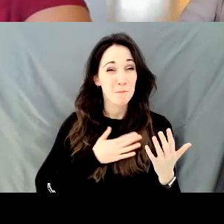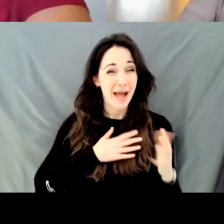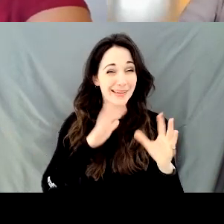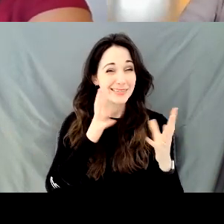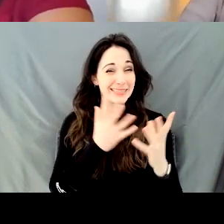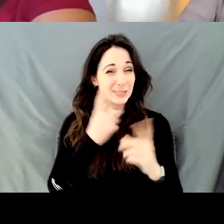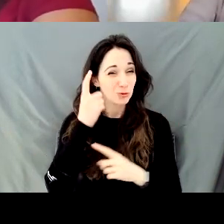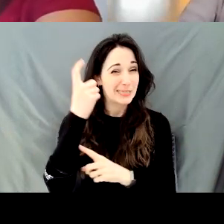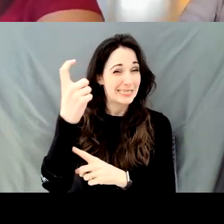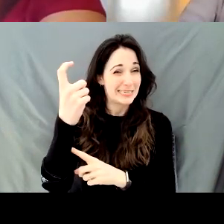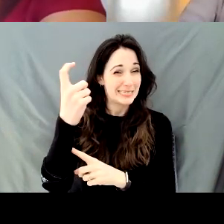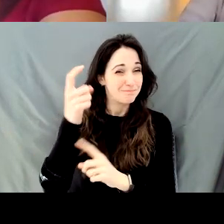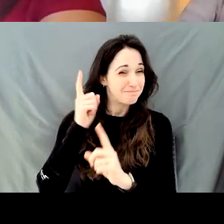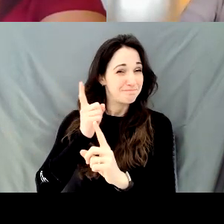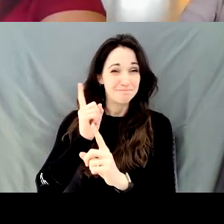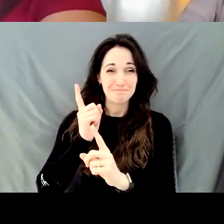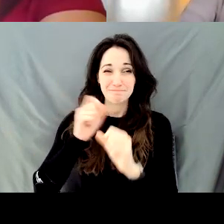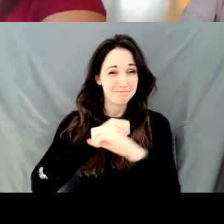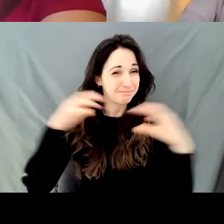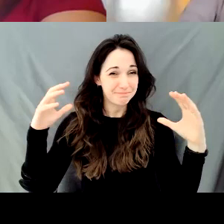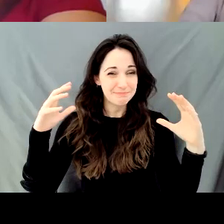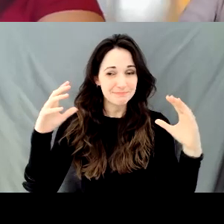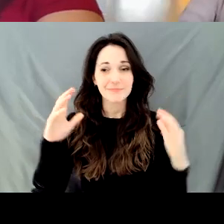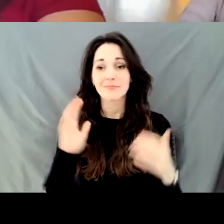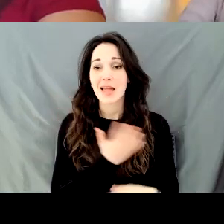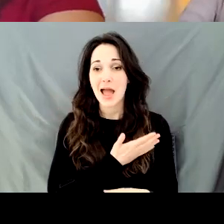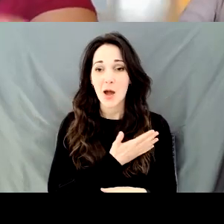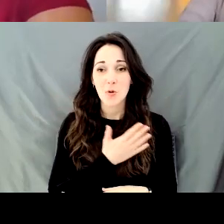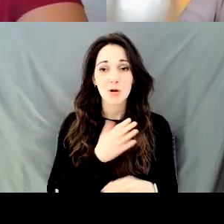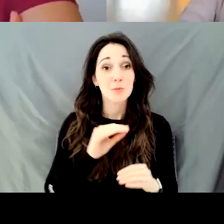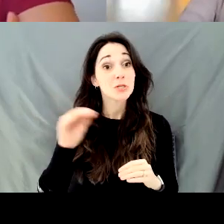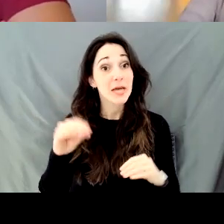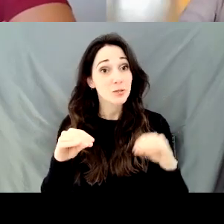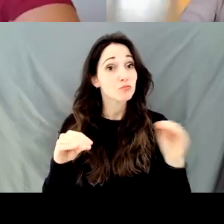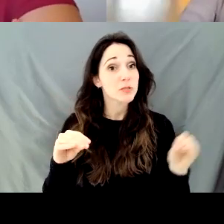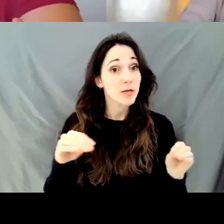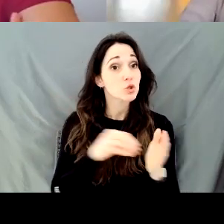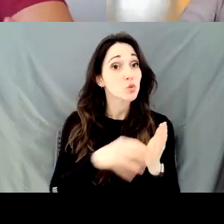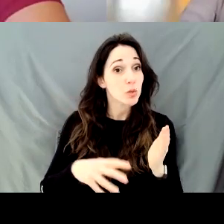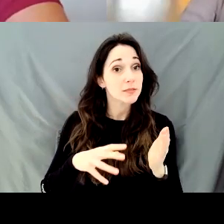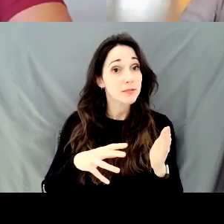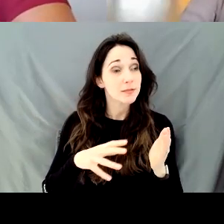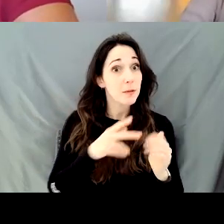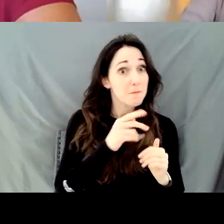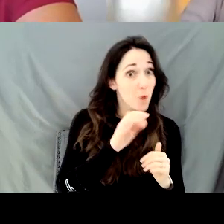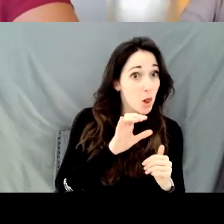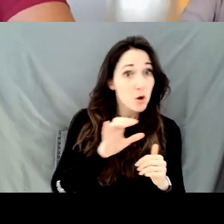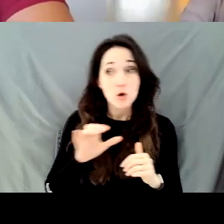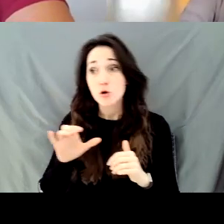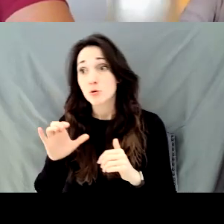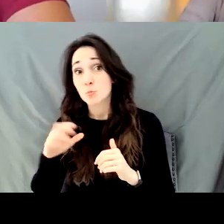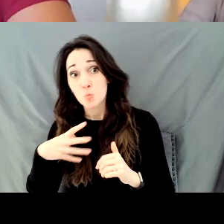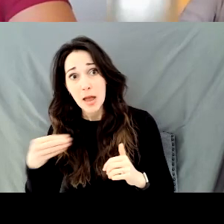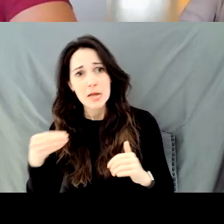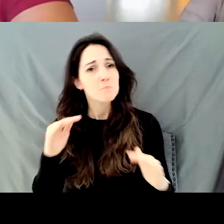be that our percentage are very equal throughout whatever